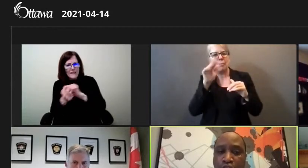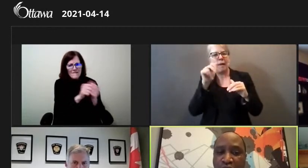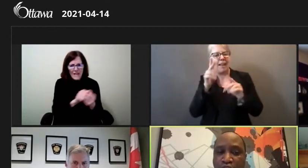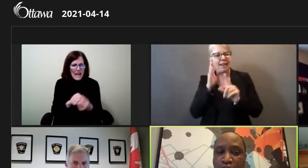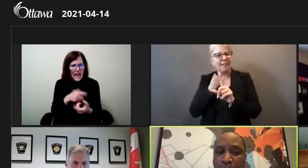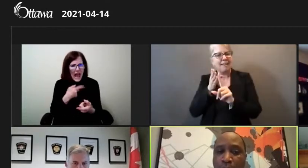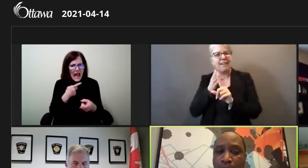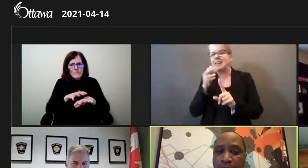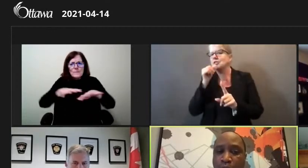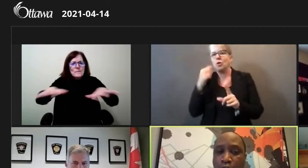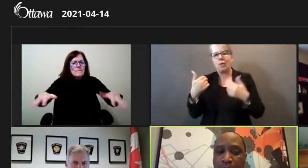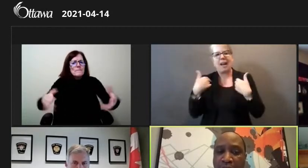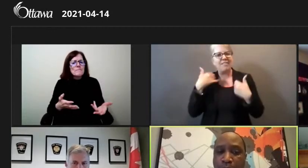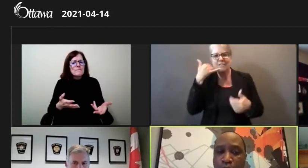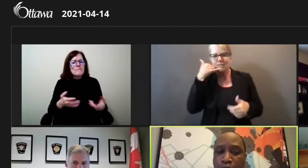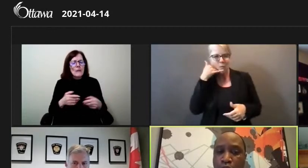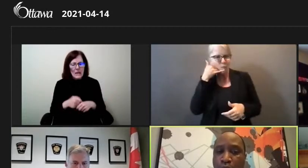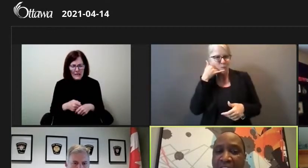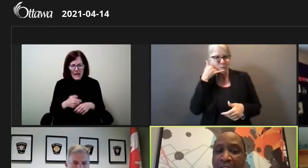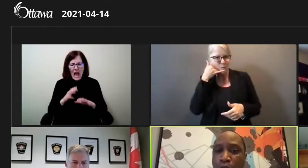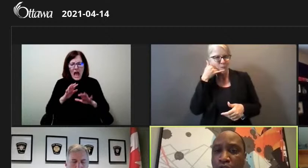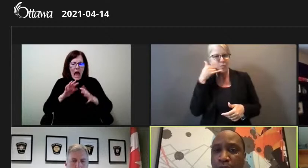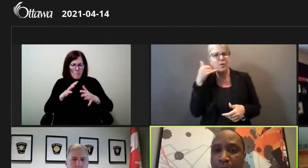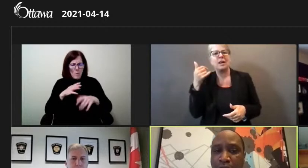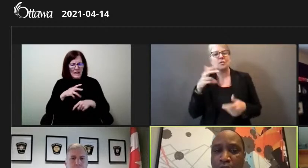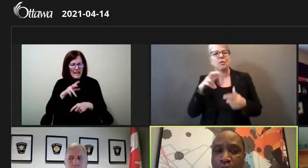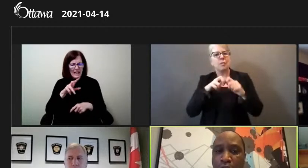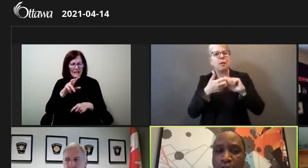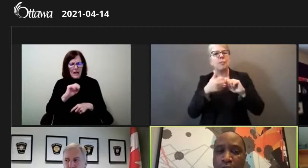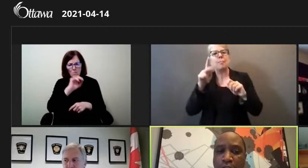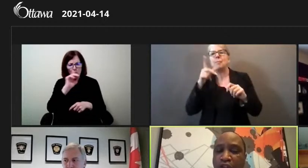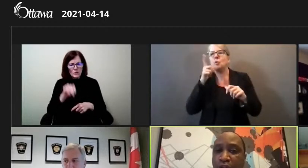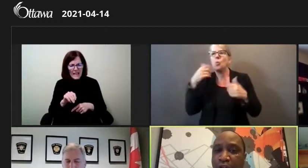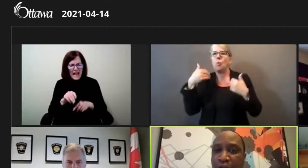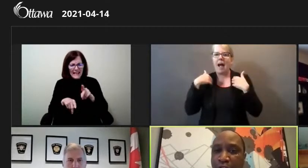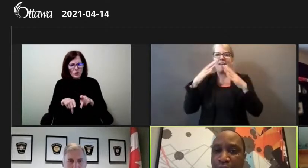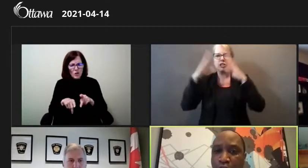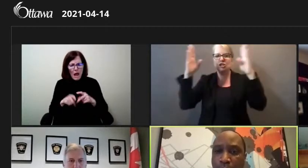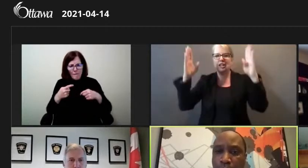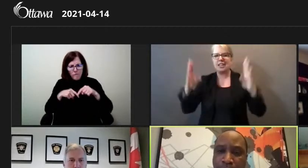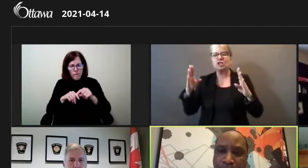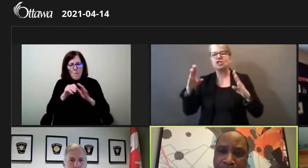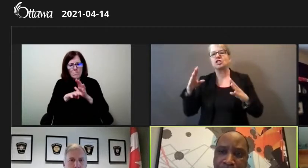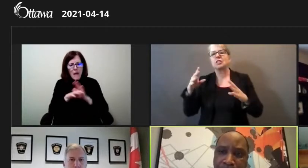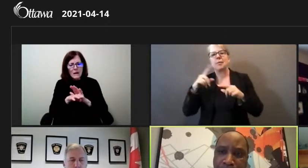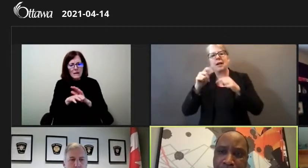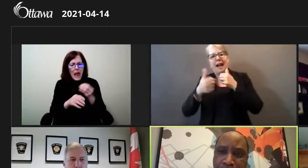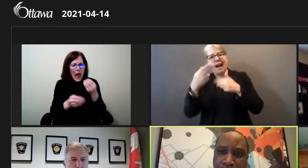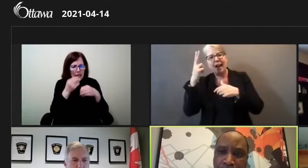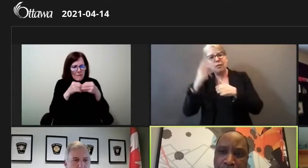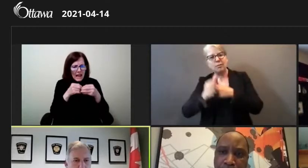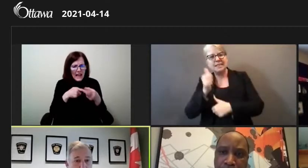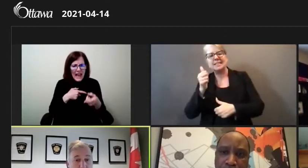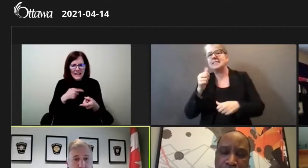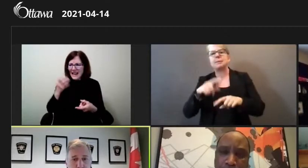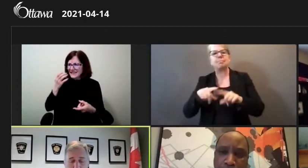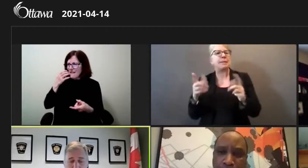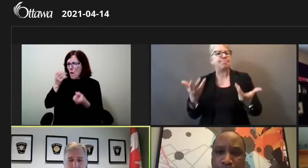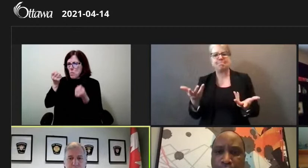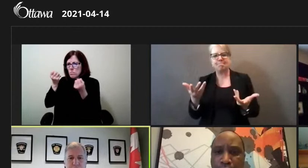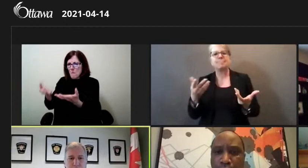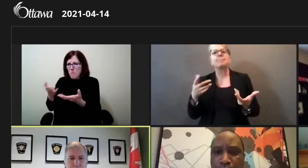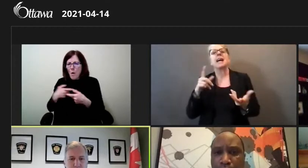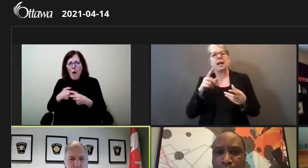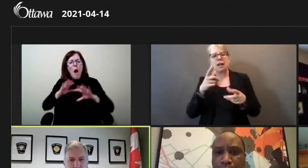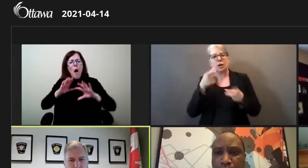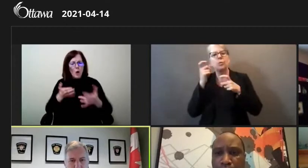So this is a problem for people who are housed but are still very, very vulnerable. Well, the quick answer is yes,